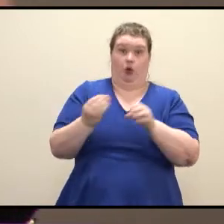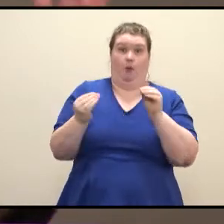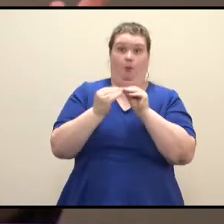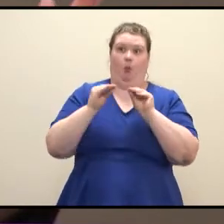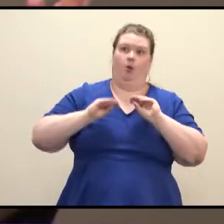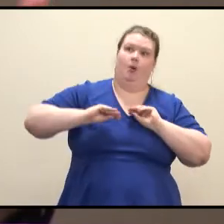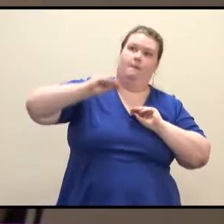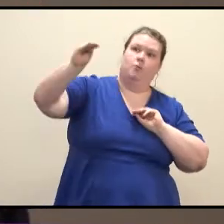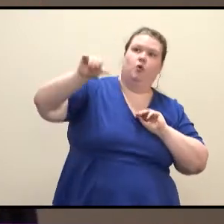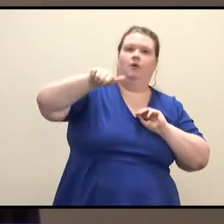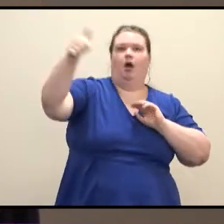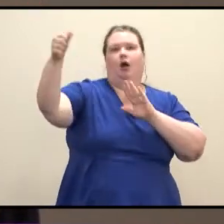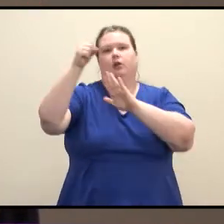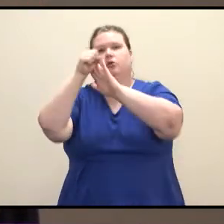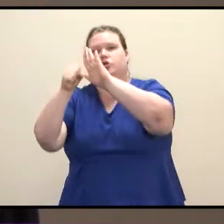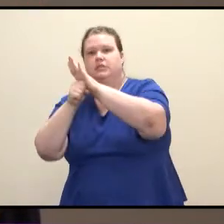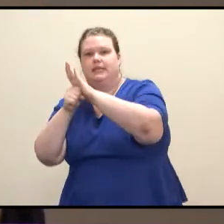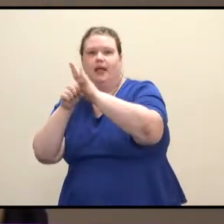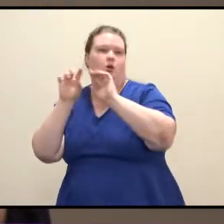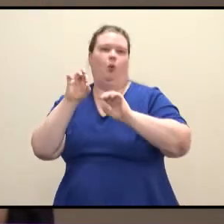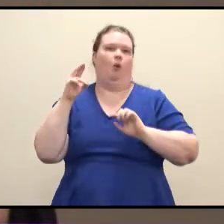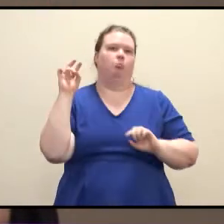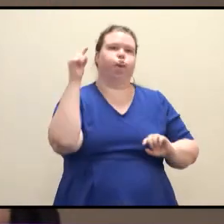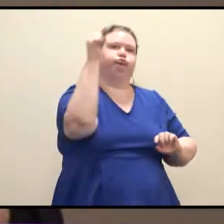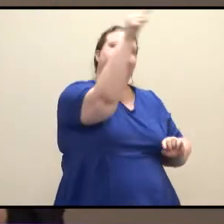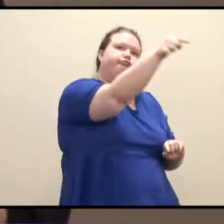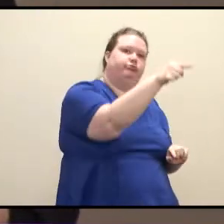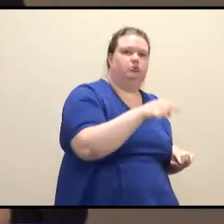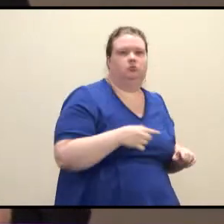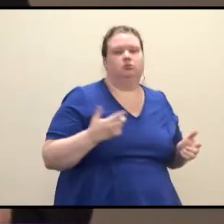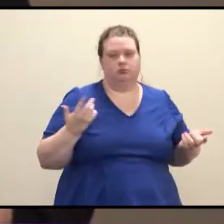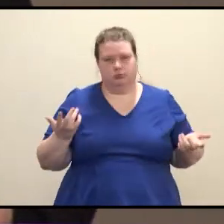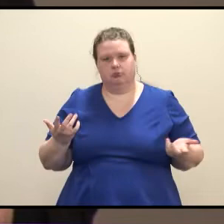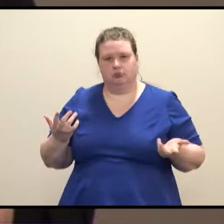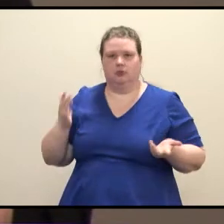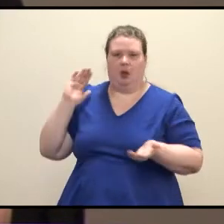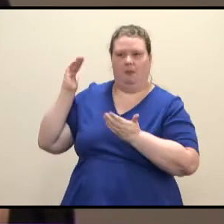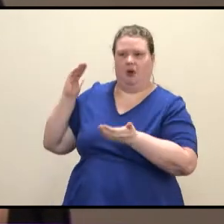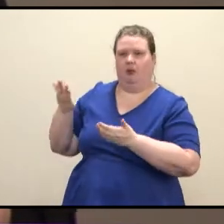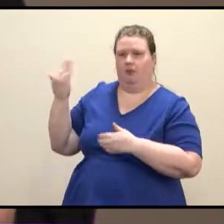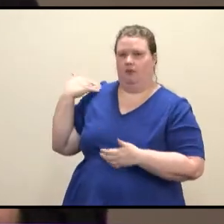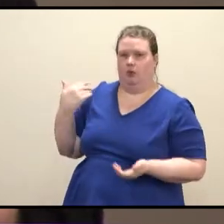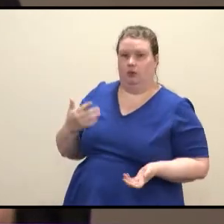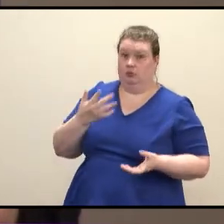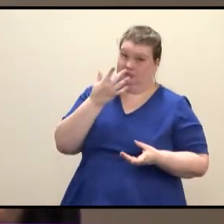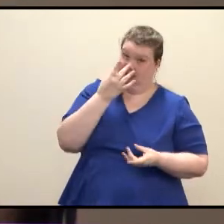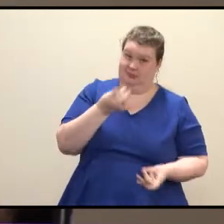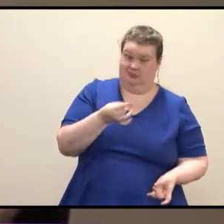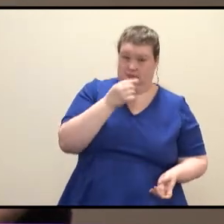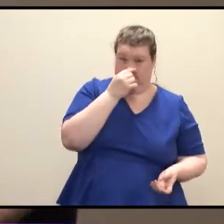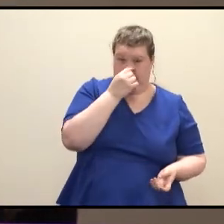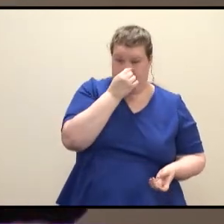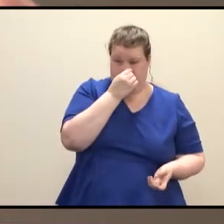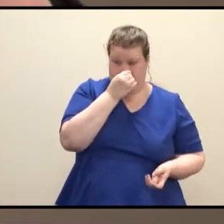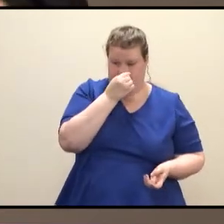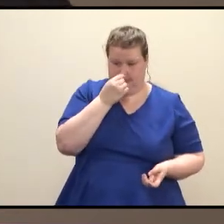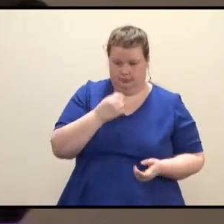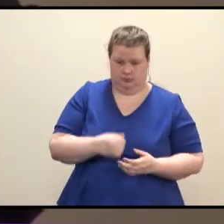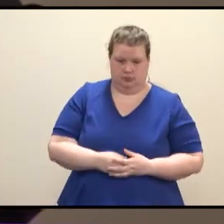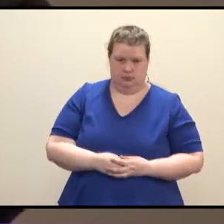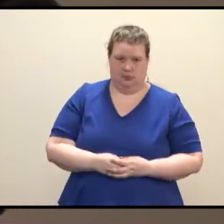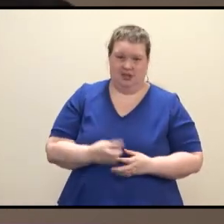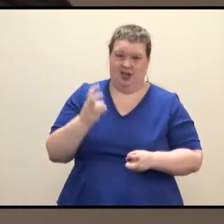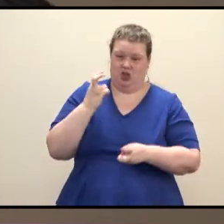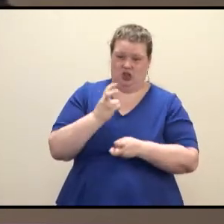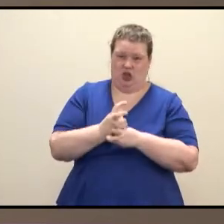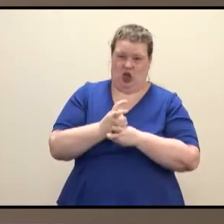more across the state than in previous years. Yeah, it is interesting and hard to